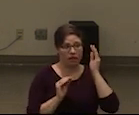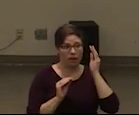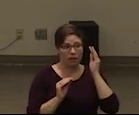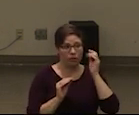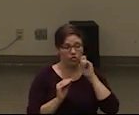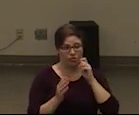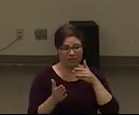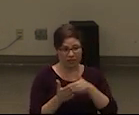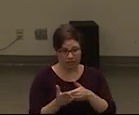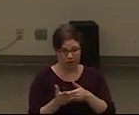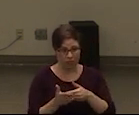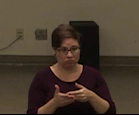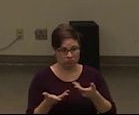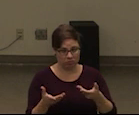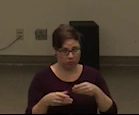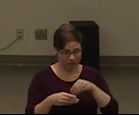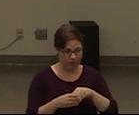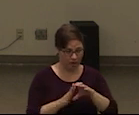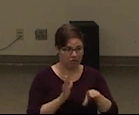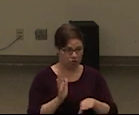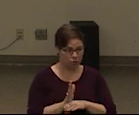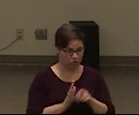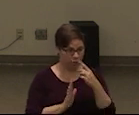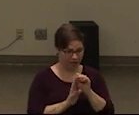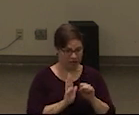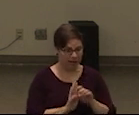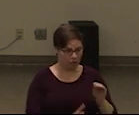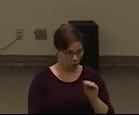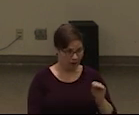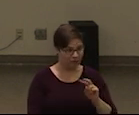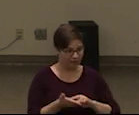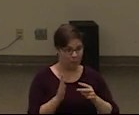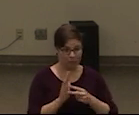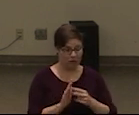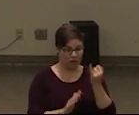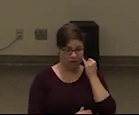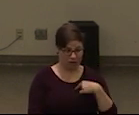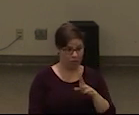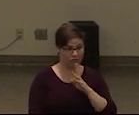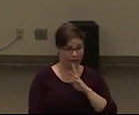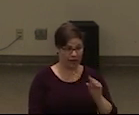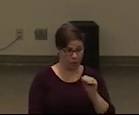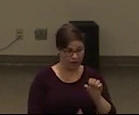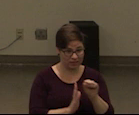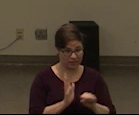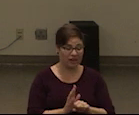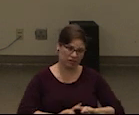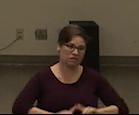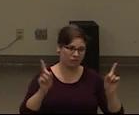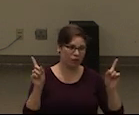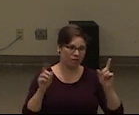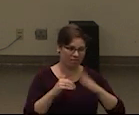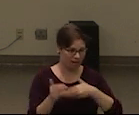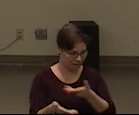racism being written into the state constitution of Oregon means the demographics, if I was talking at Oregon State right now, would be very different. We're a